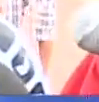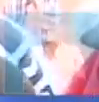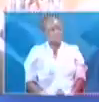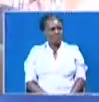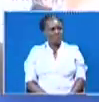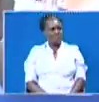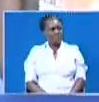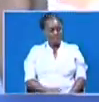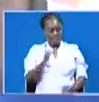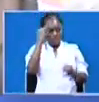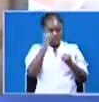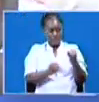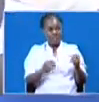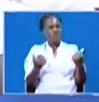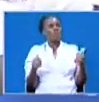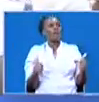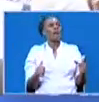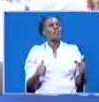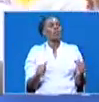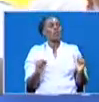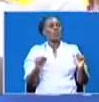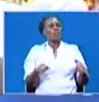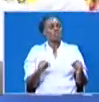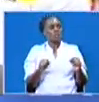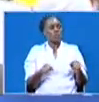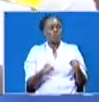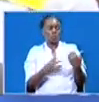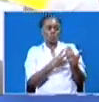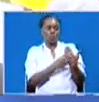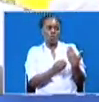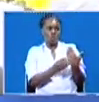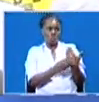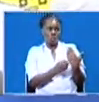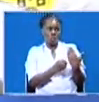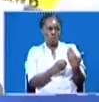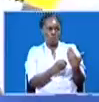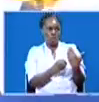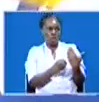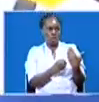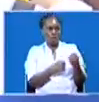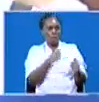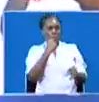And I think it's not the end. We can still go and perform there. They will get the balls and perform as I expect.